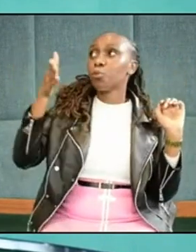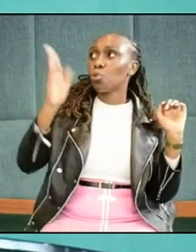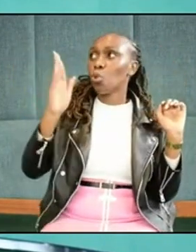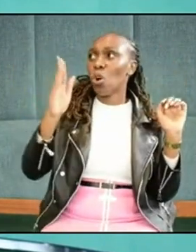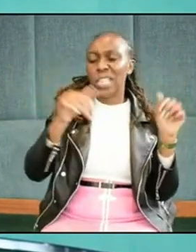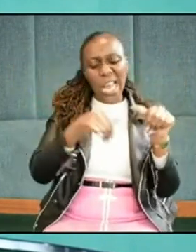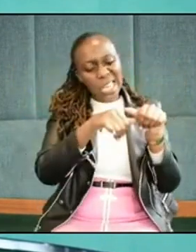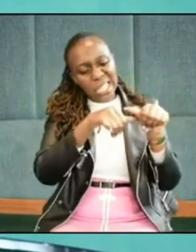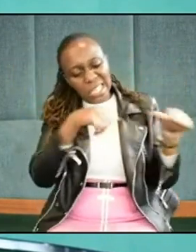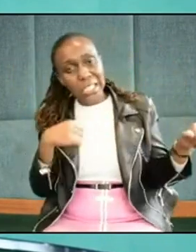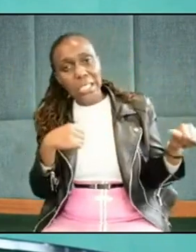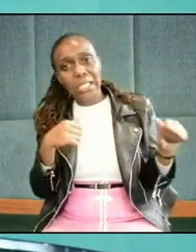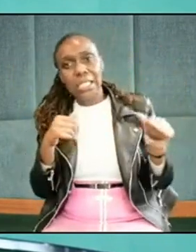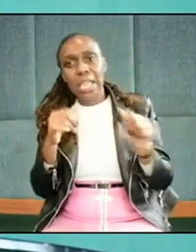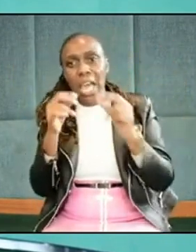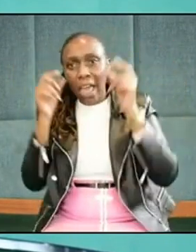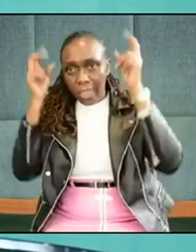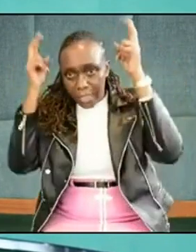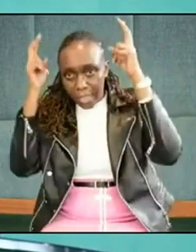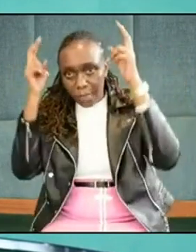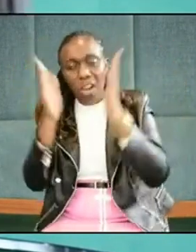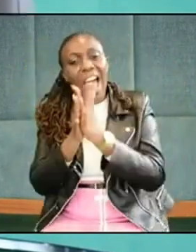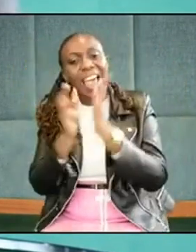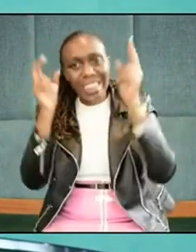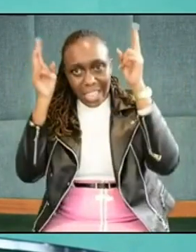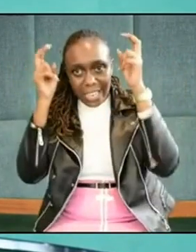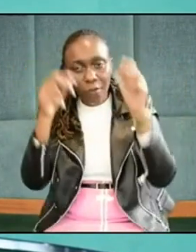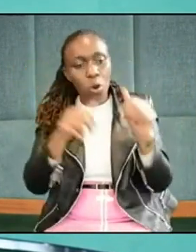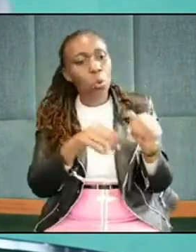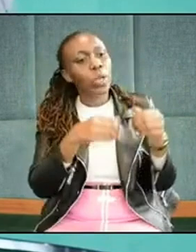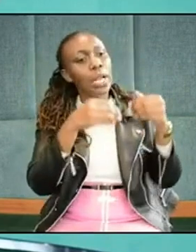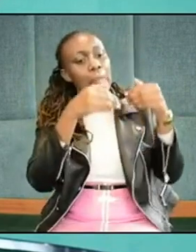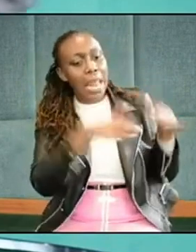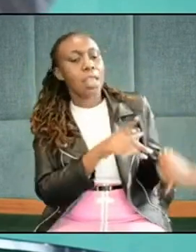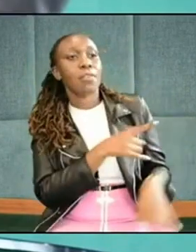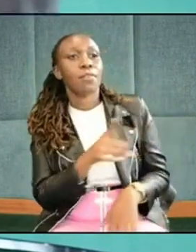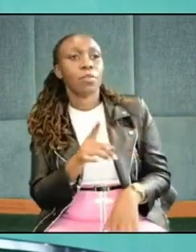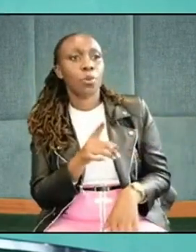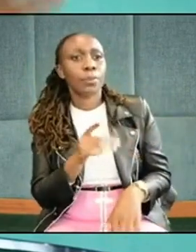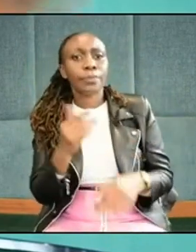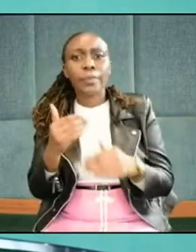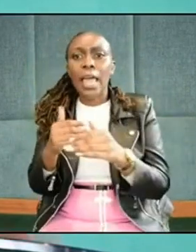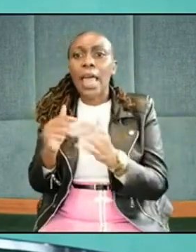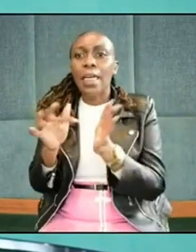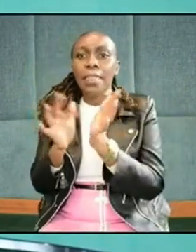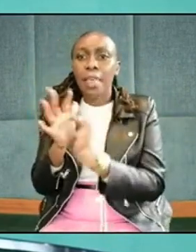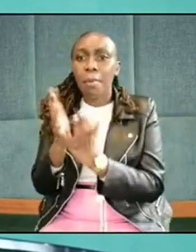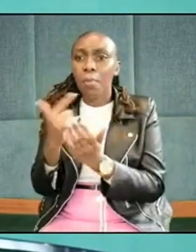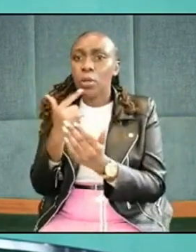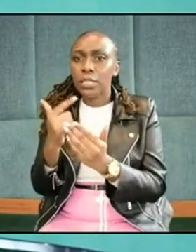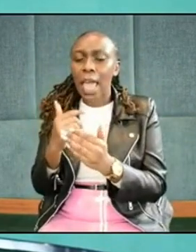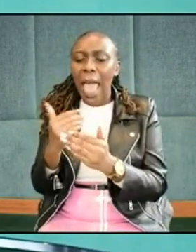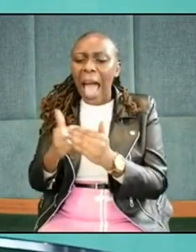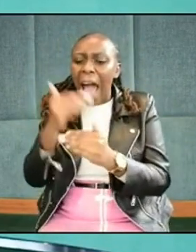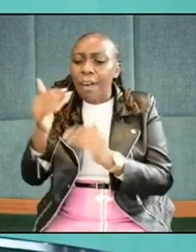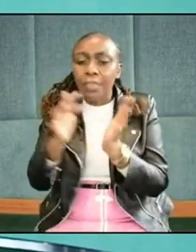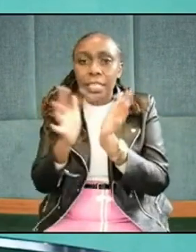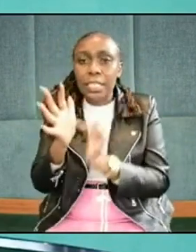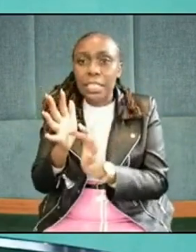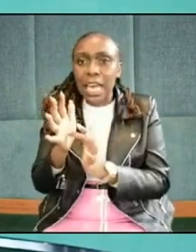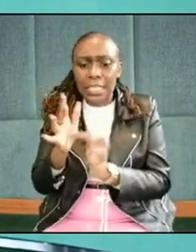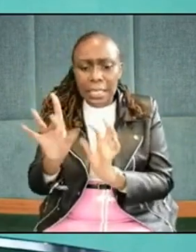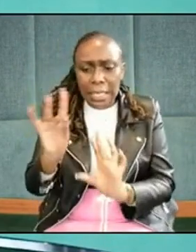Resist the devil and he will flee from you." Actually, the Bible says, after Christ quoted the Bible three